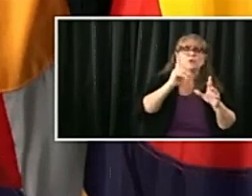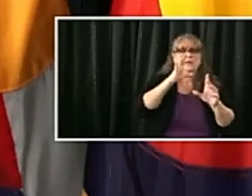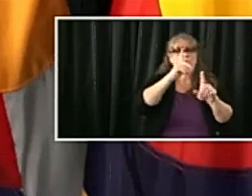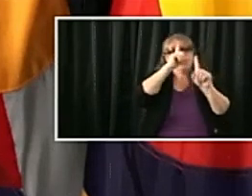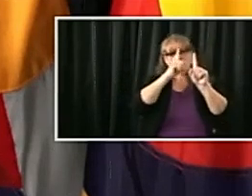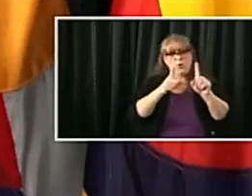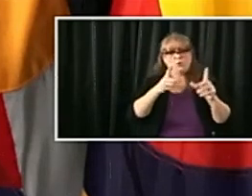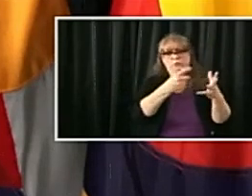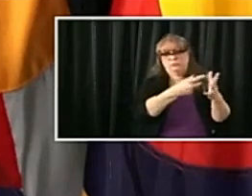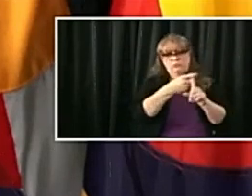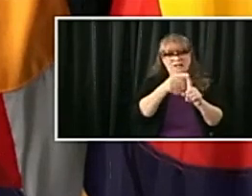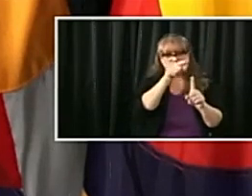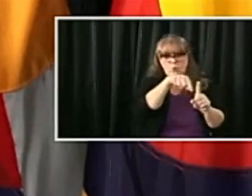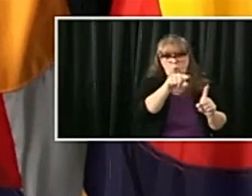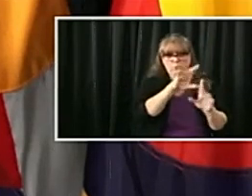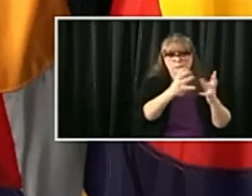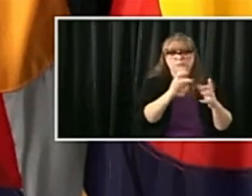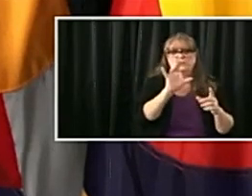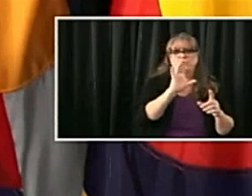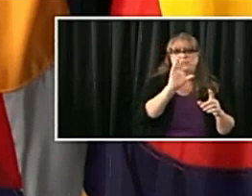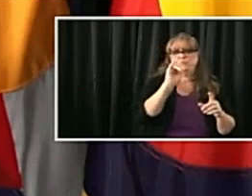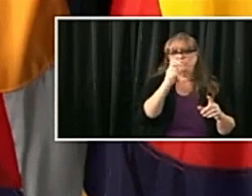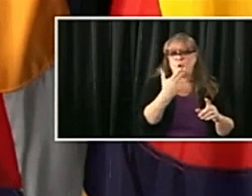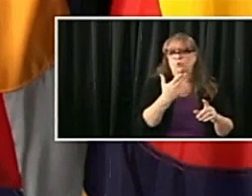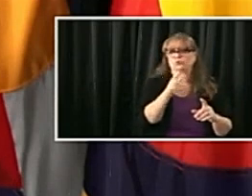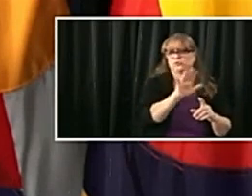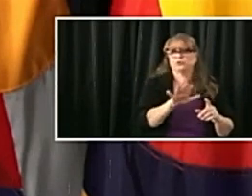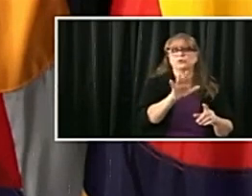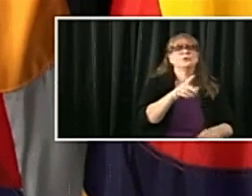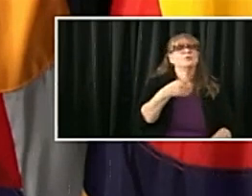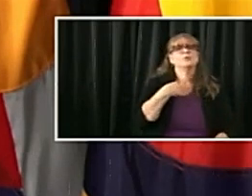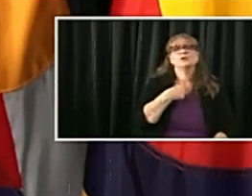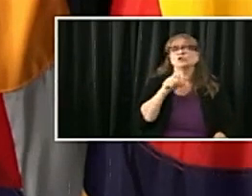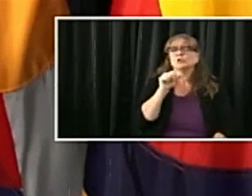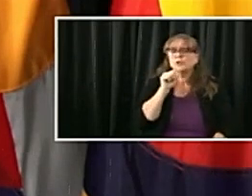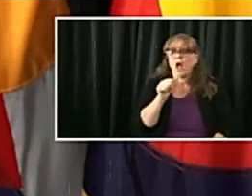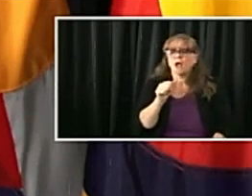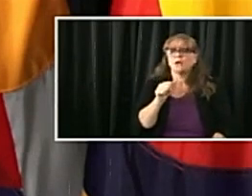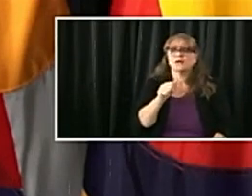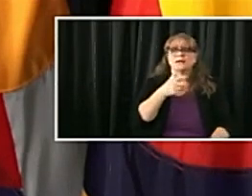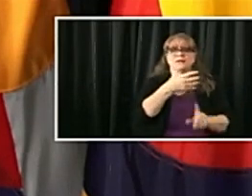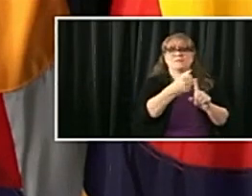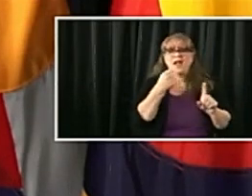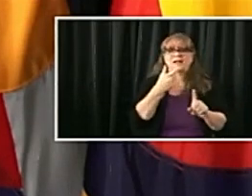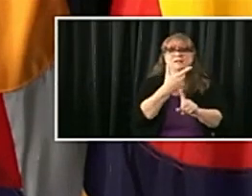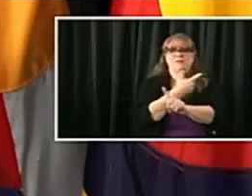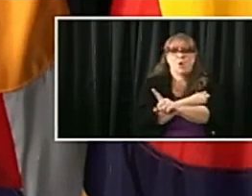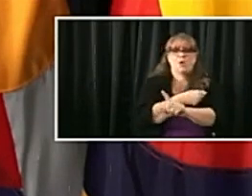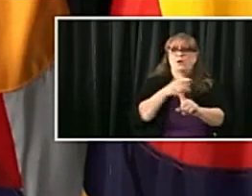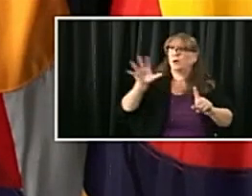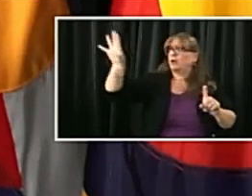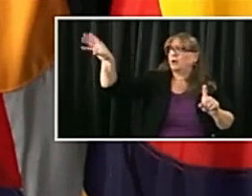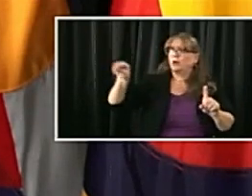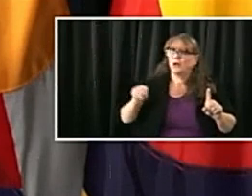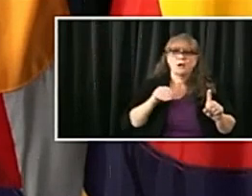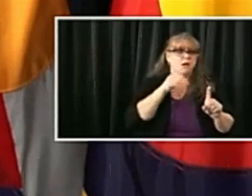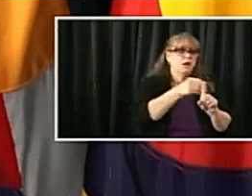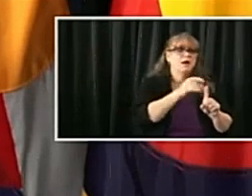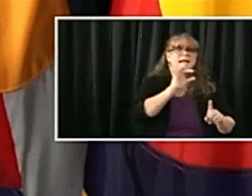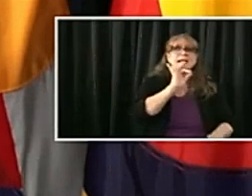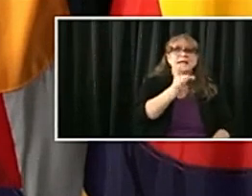excuse to divert life-saving vaccine from people in their 80s and 90s to people in their 30s